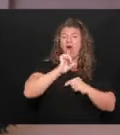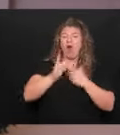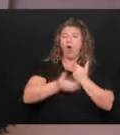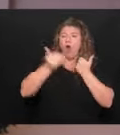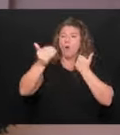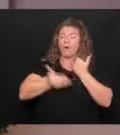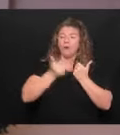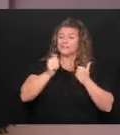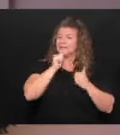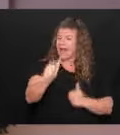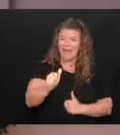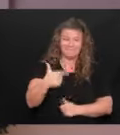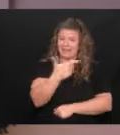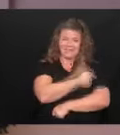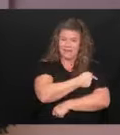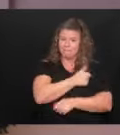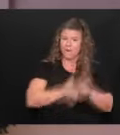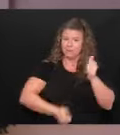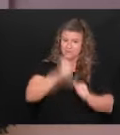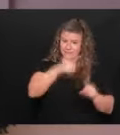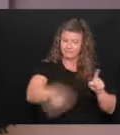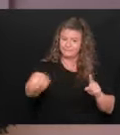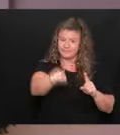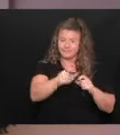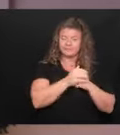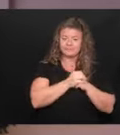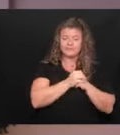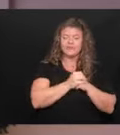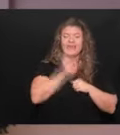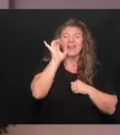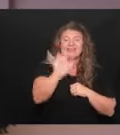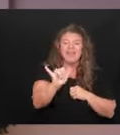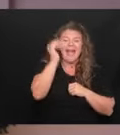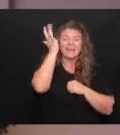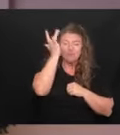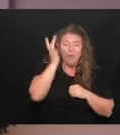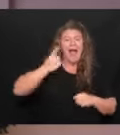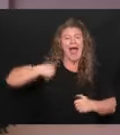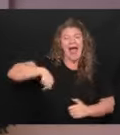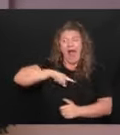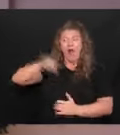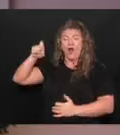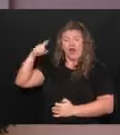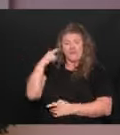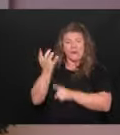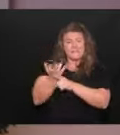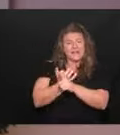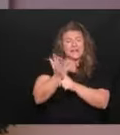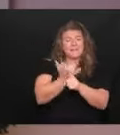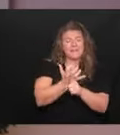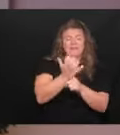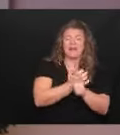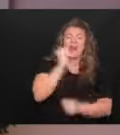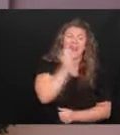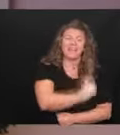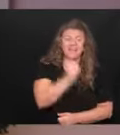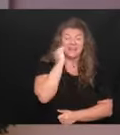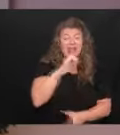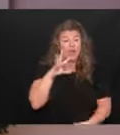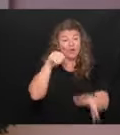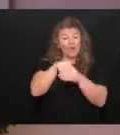not vaccinated. And that's the reason why the governor is pleading every day and encouraging, as well as General Hoyer, Secretary